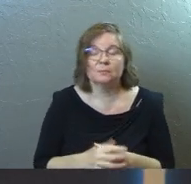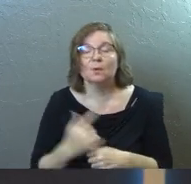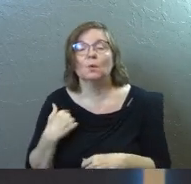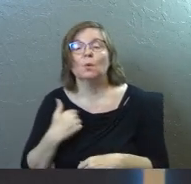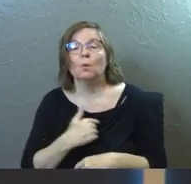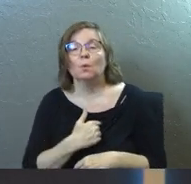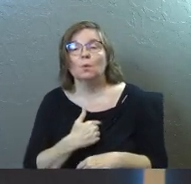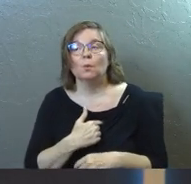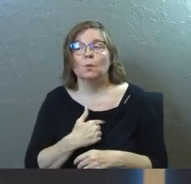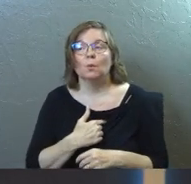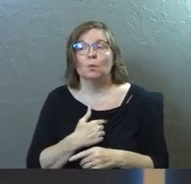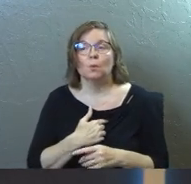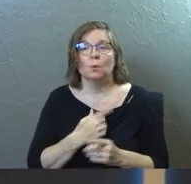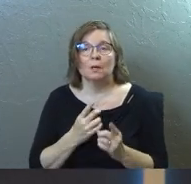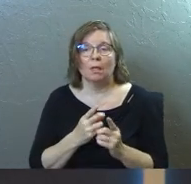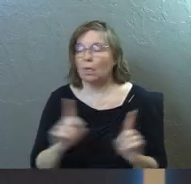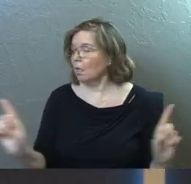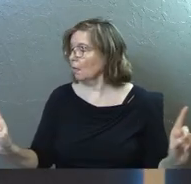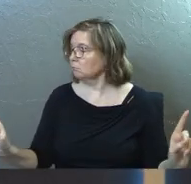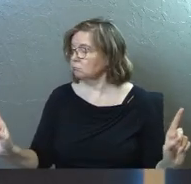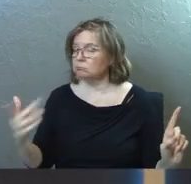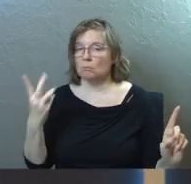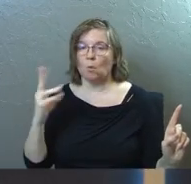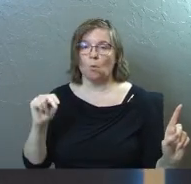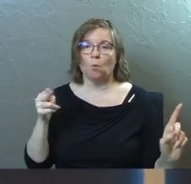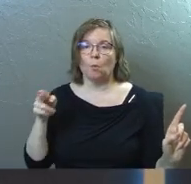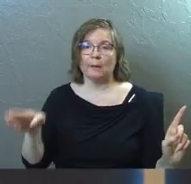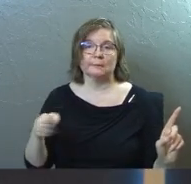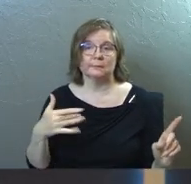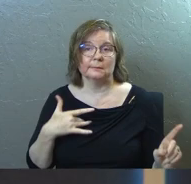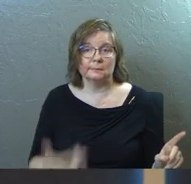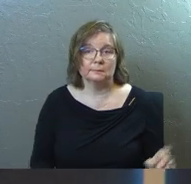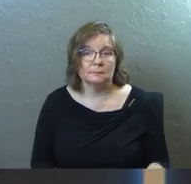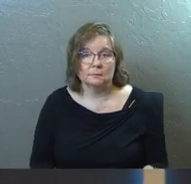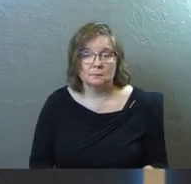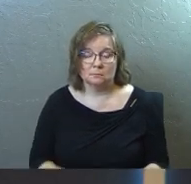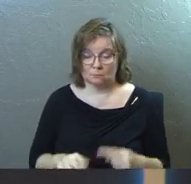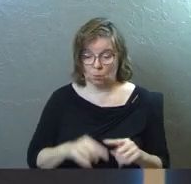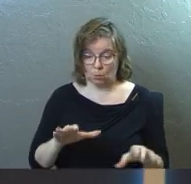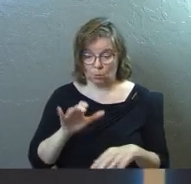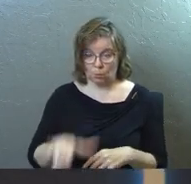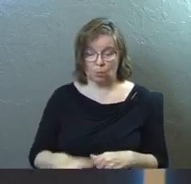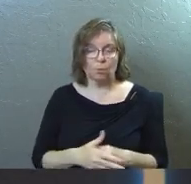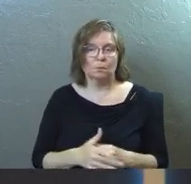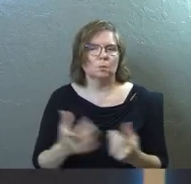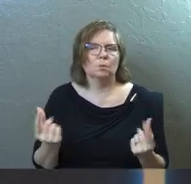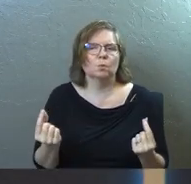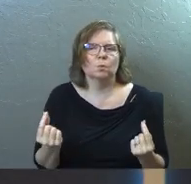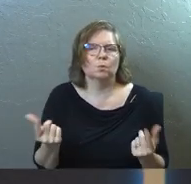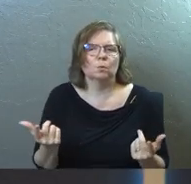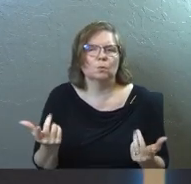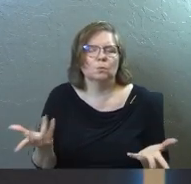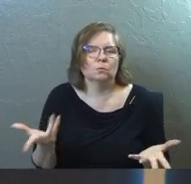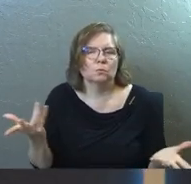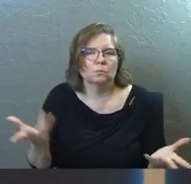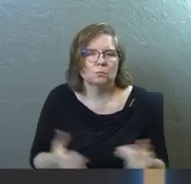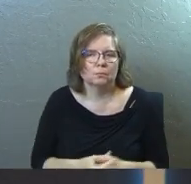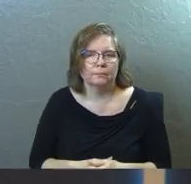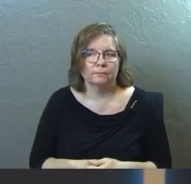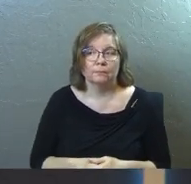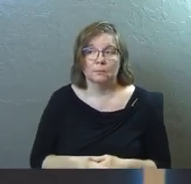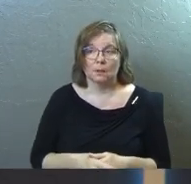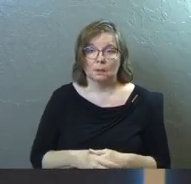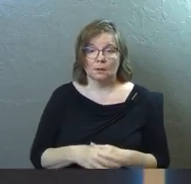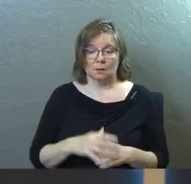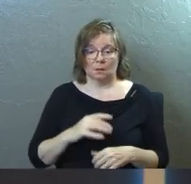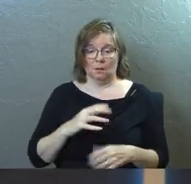We split. We go our own ways. So when we do that, where do we go? What do we do? When